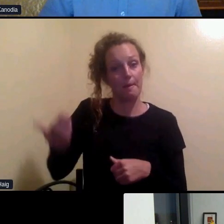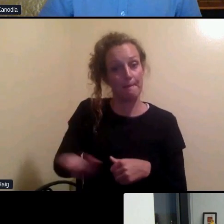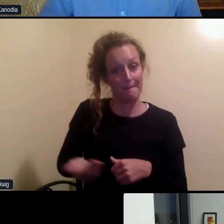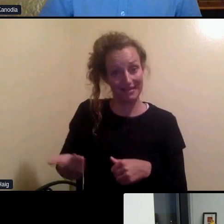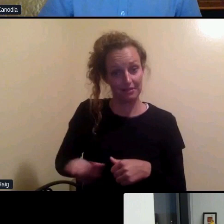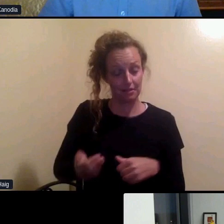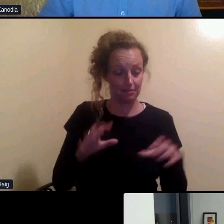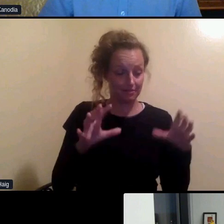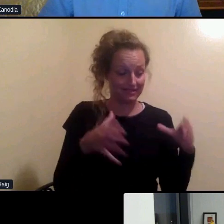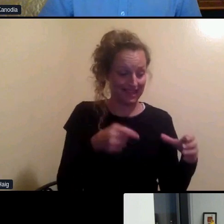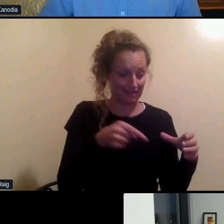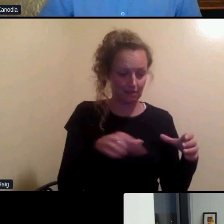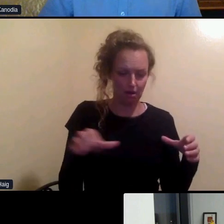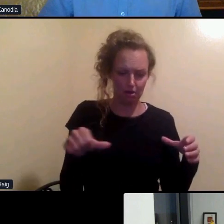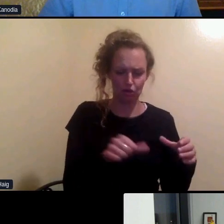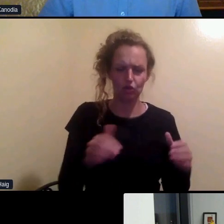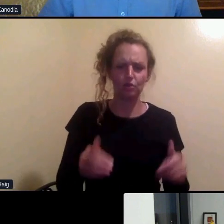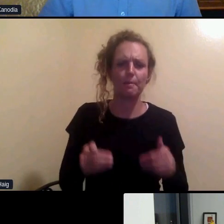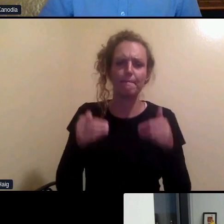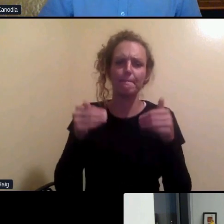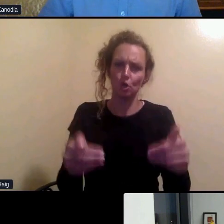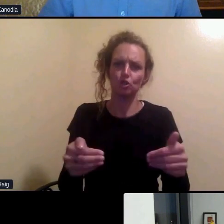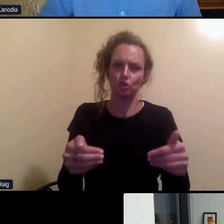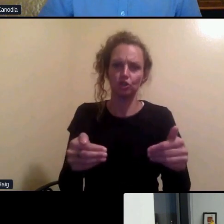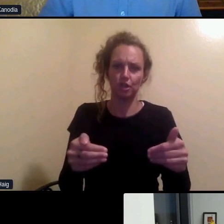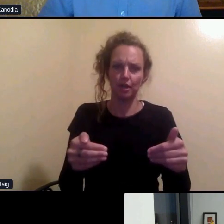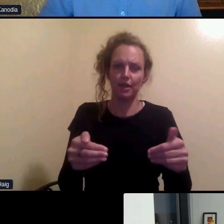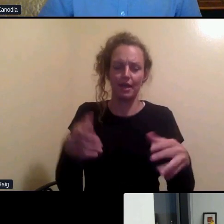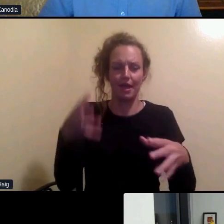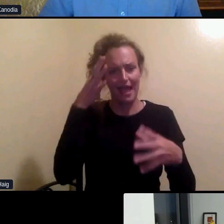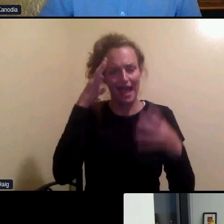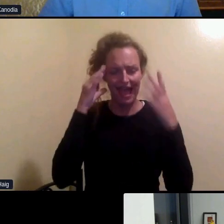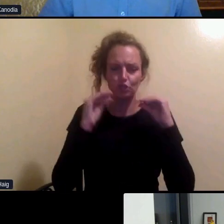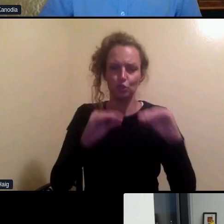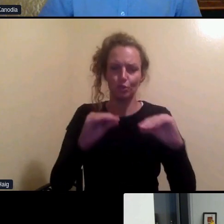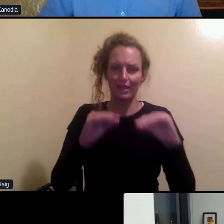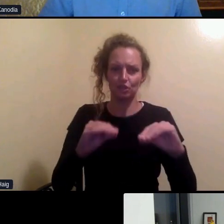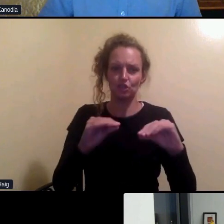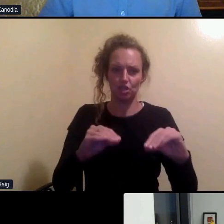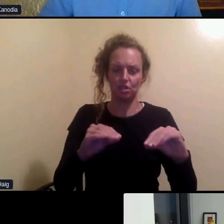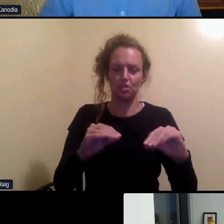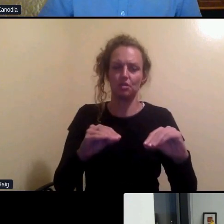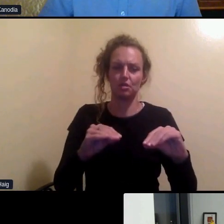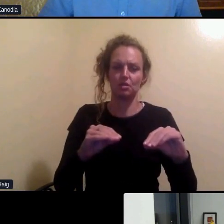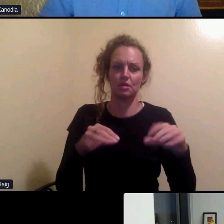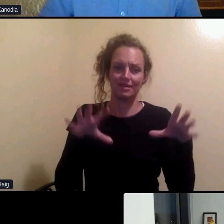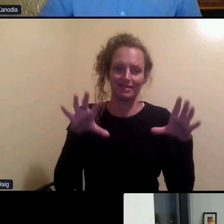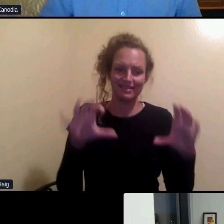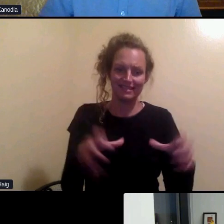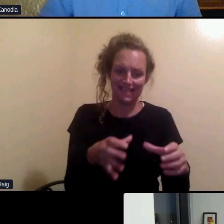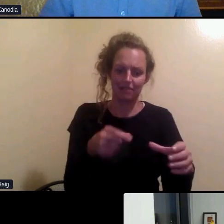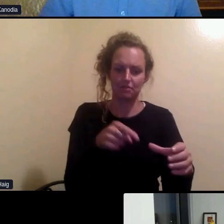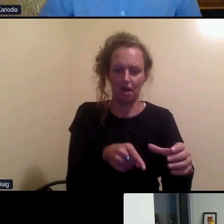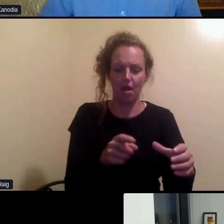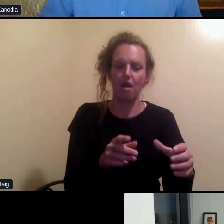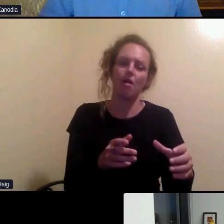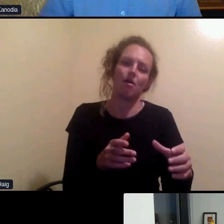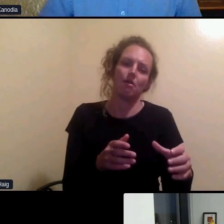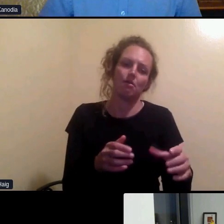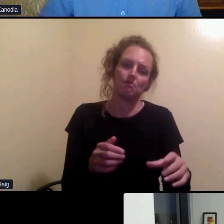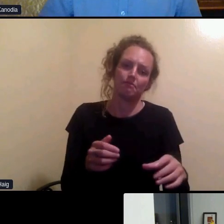to focus on the focus of the benefits of developing accessibility skills and focus for all